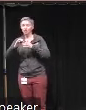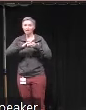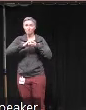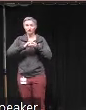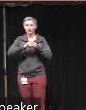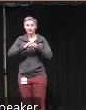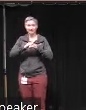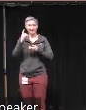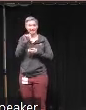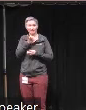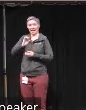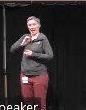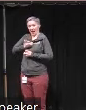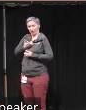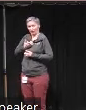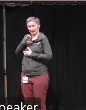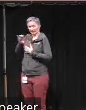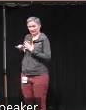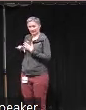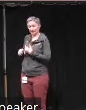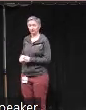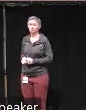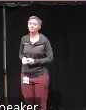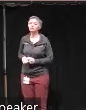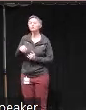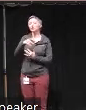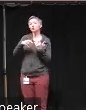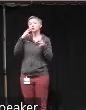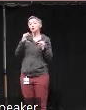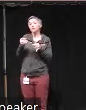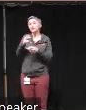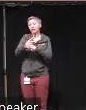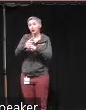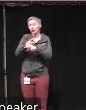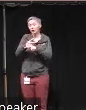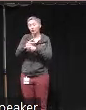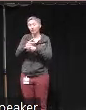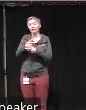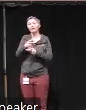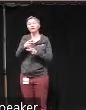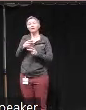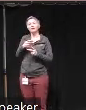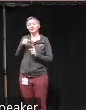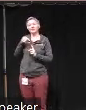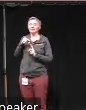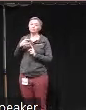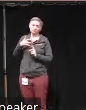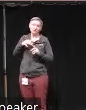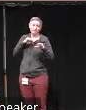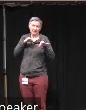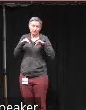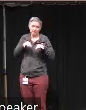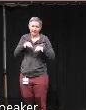4 C's? The social determinants of care, the variable that explains 80% of